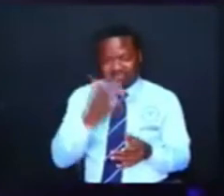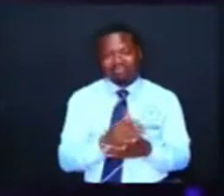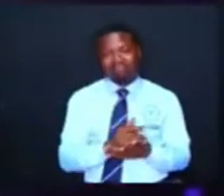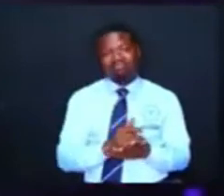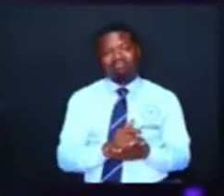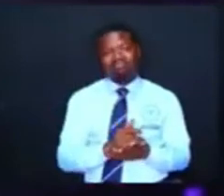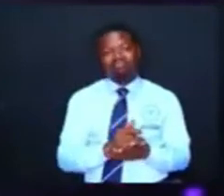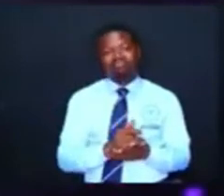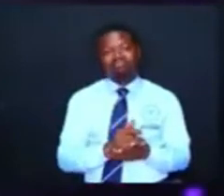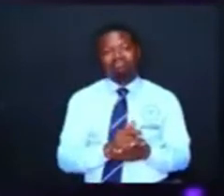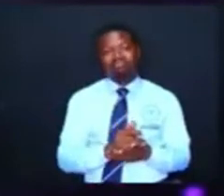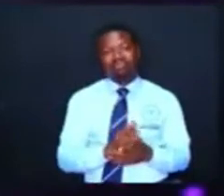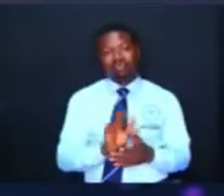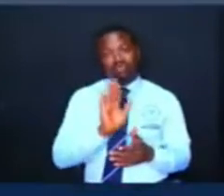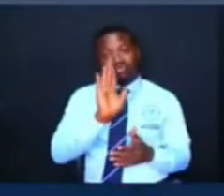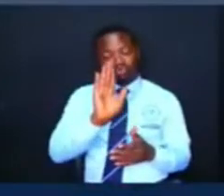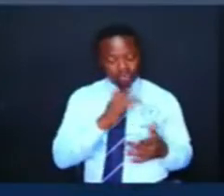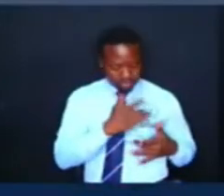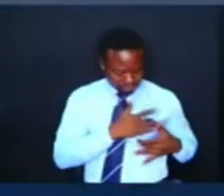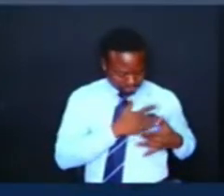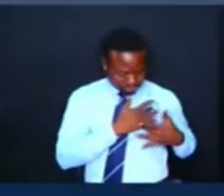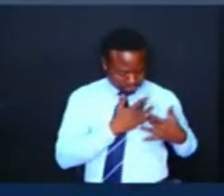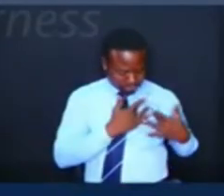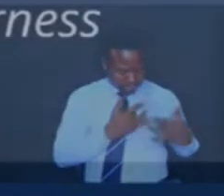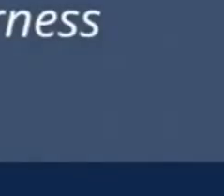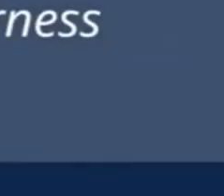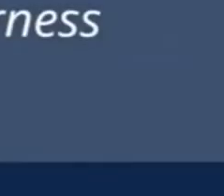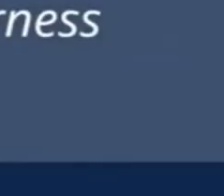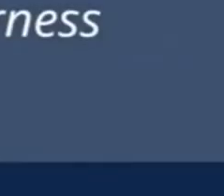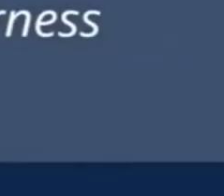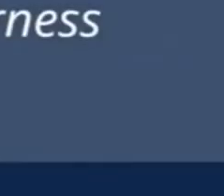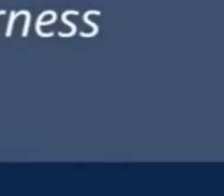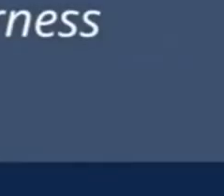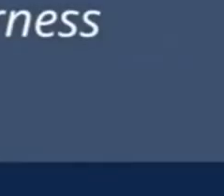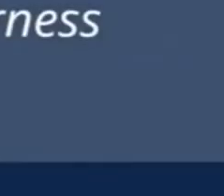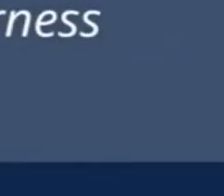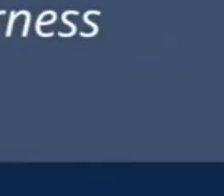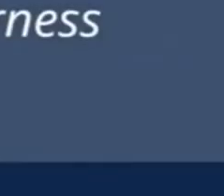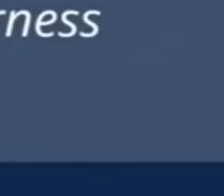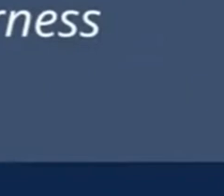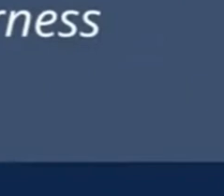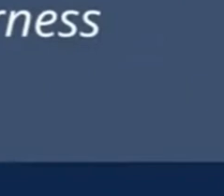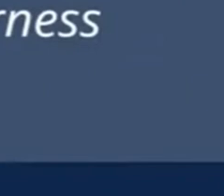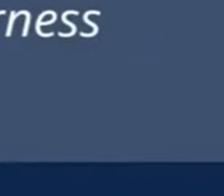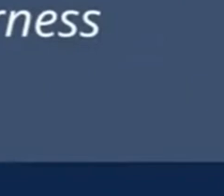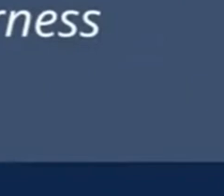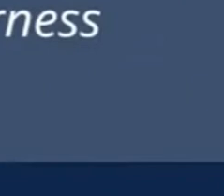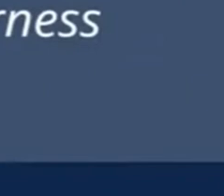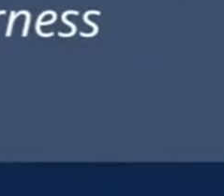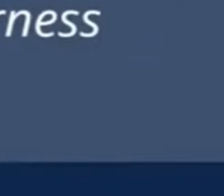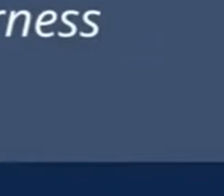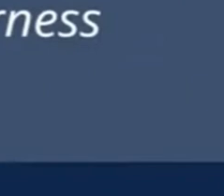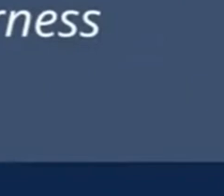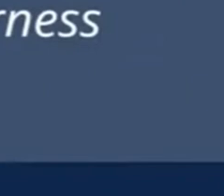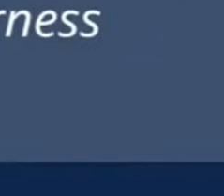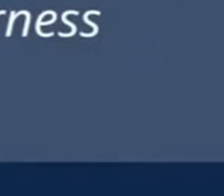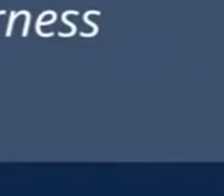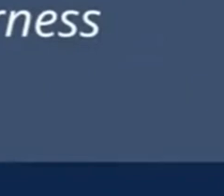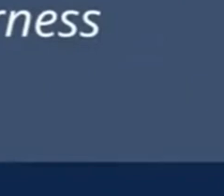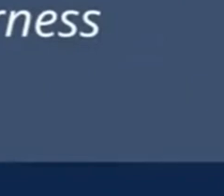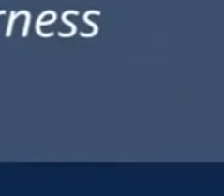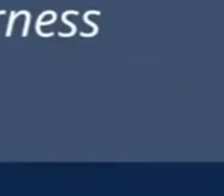heart as the most important property that you have, Kramo, and